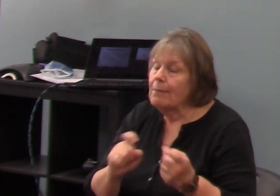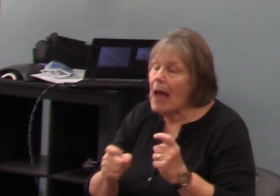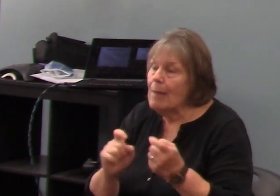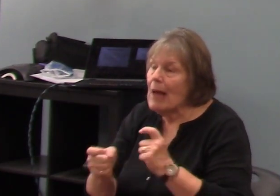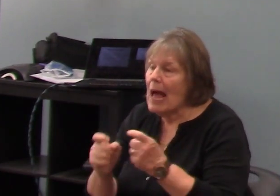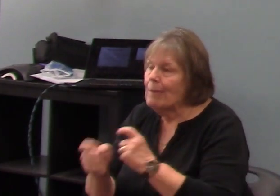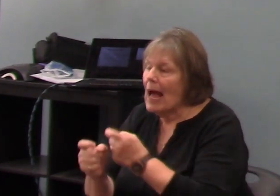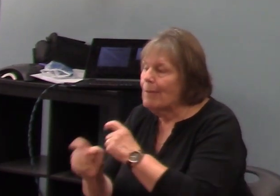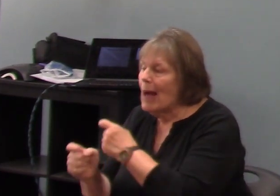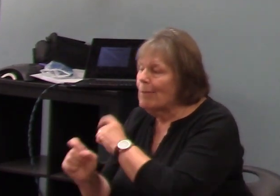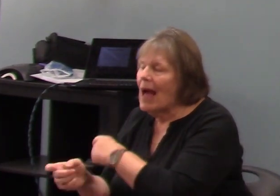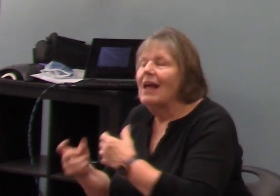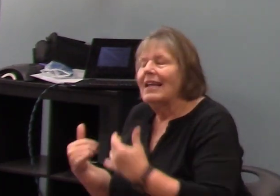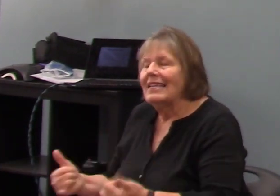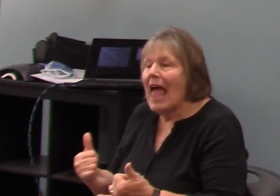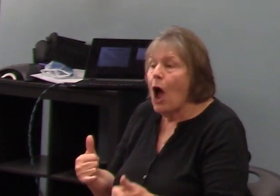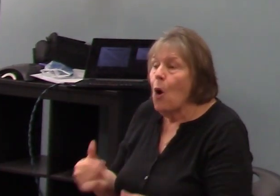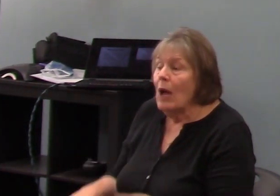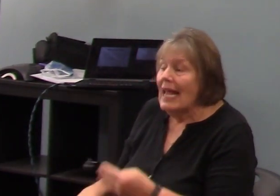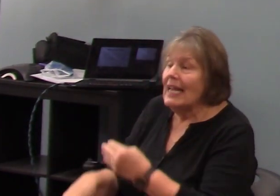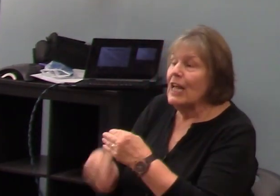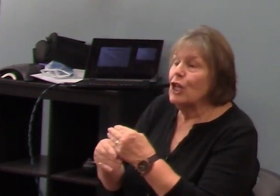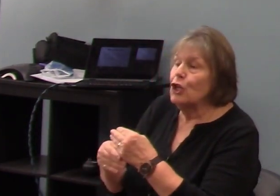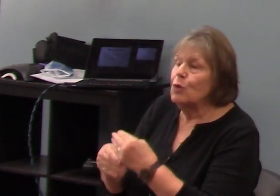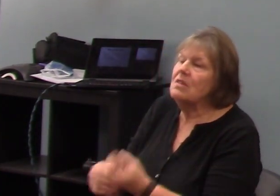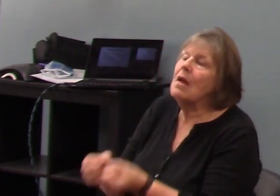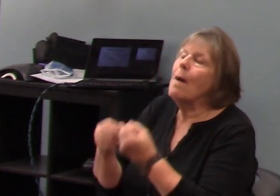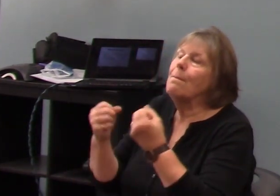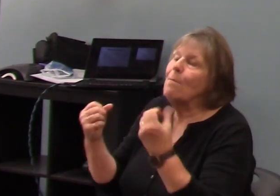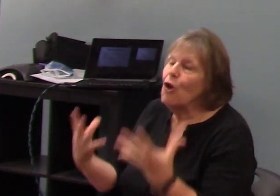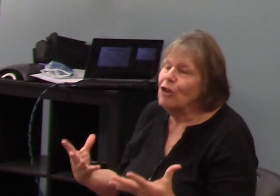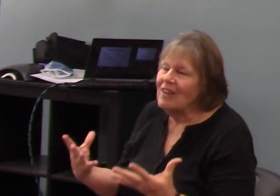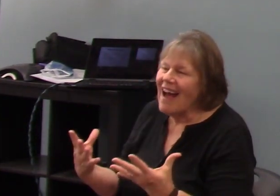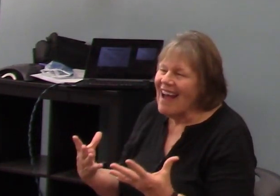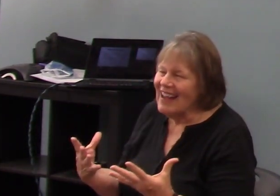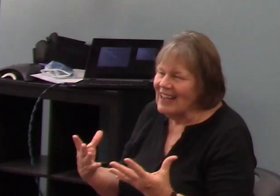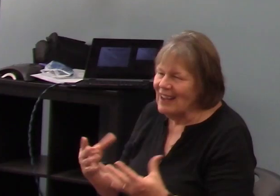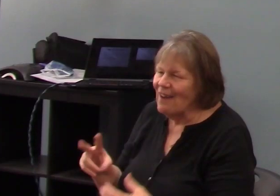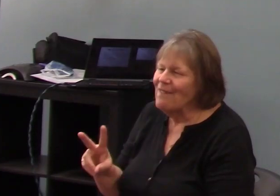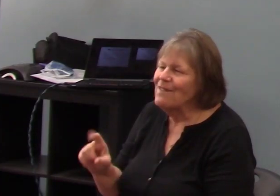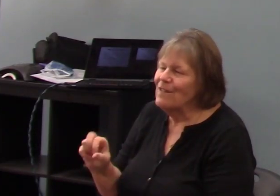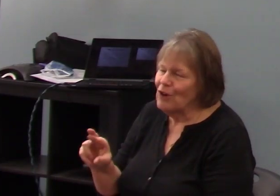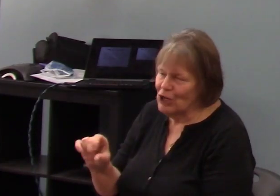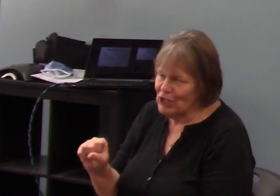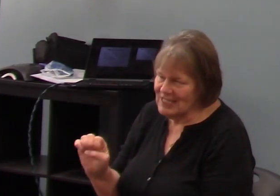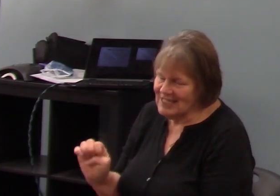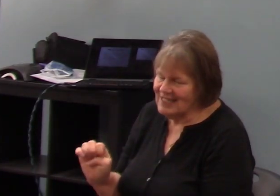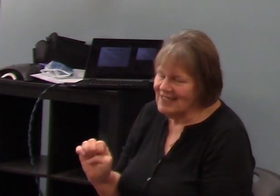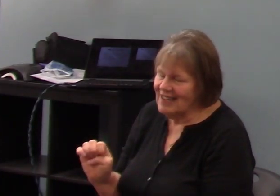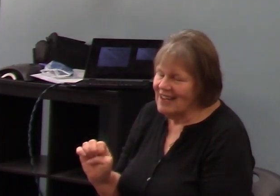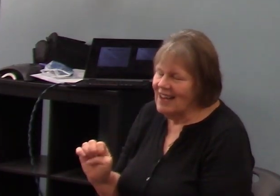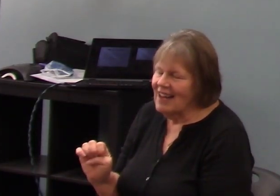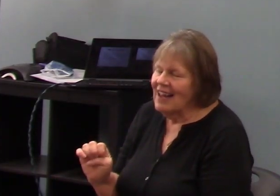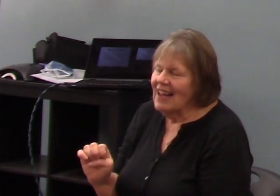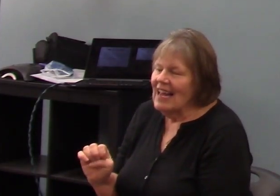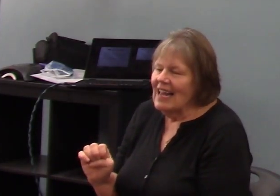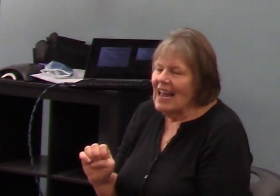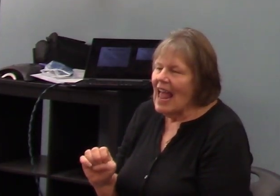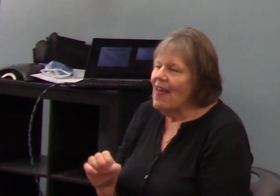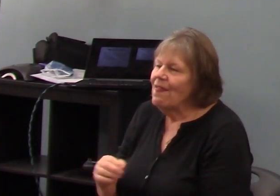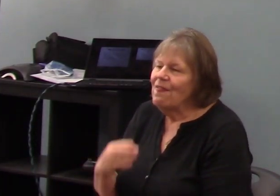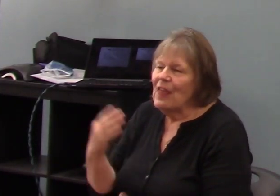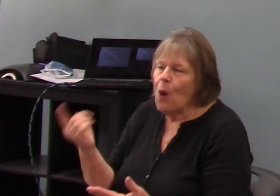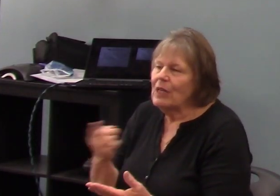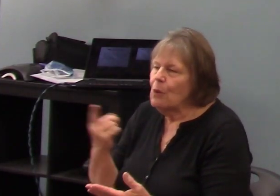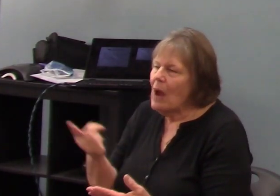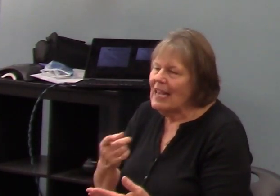multiverse because they realize that there's even more fine-tuning in the universe than we talked about. In fact, the only way to get around the fact